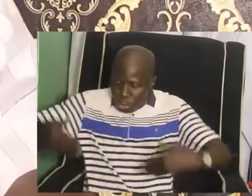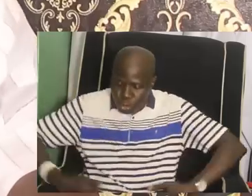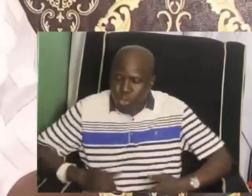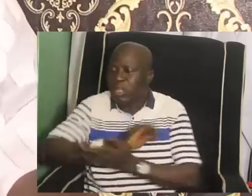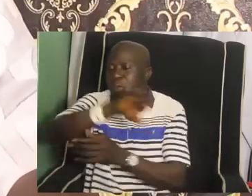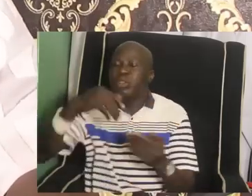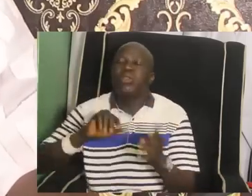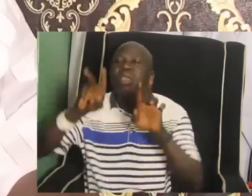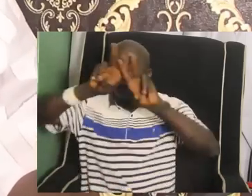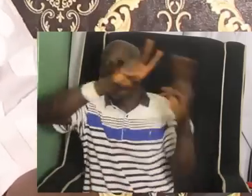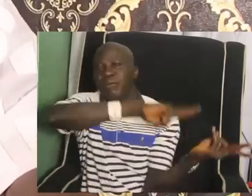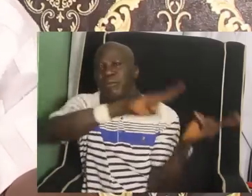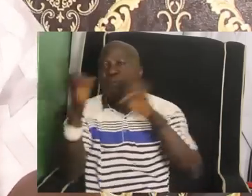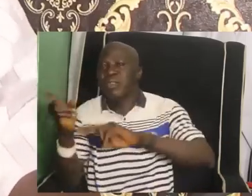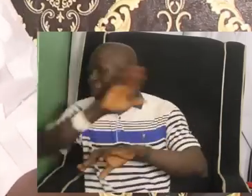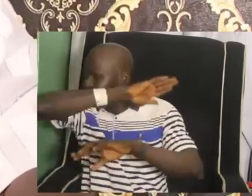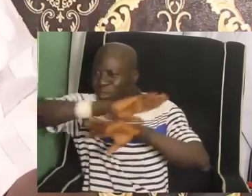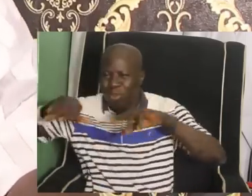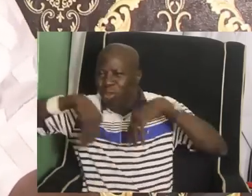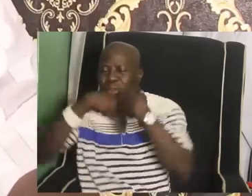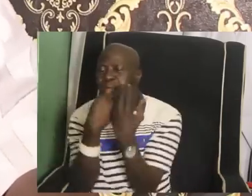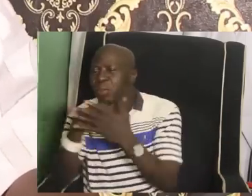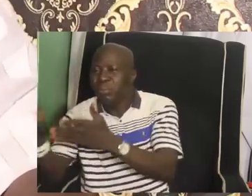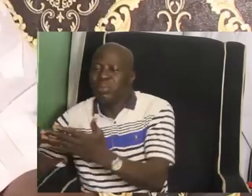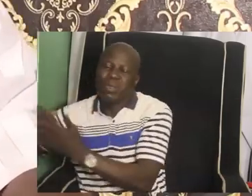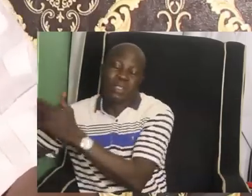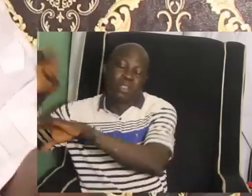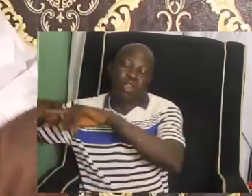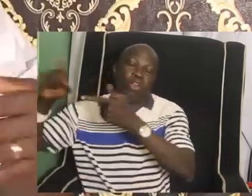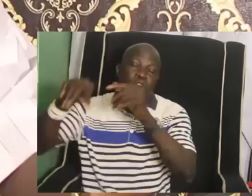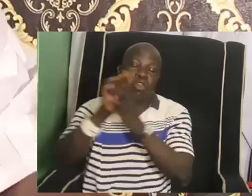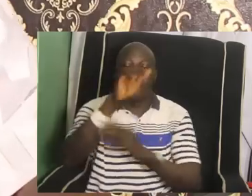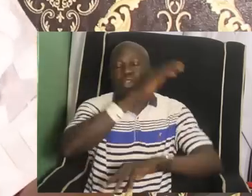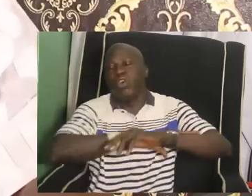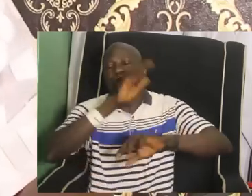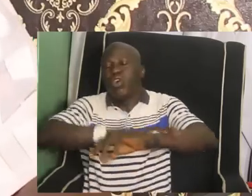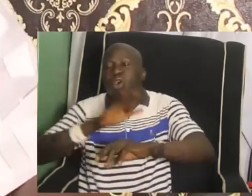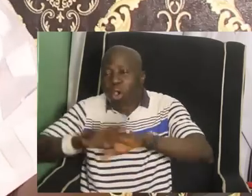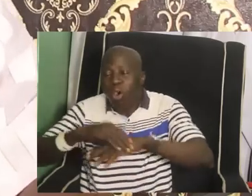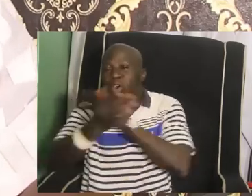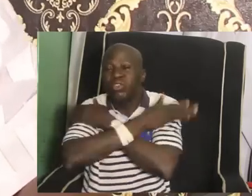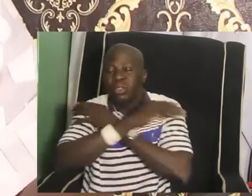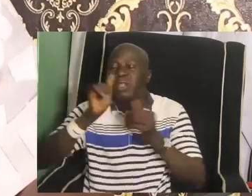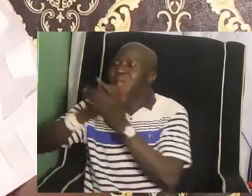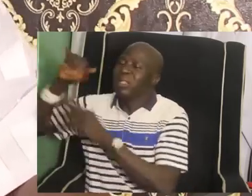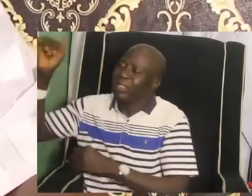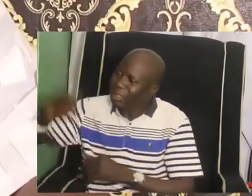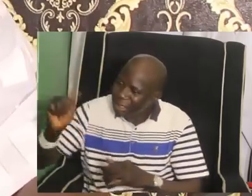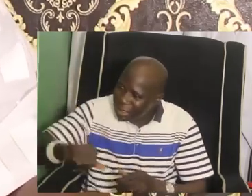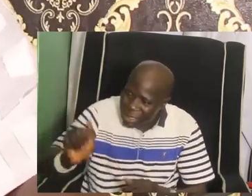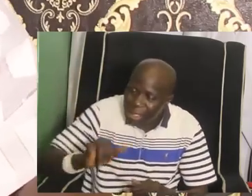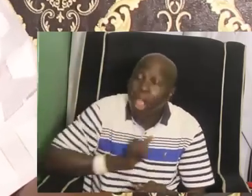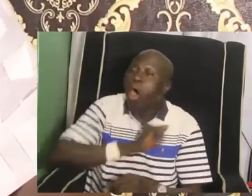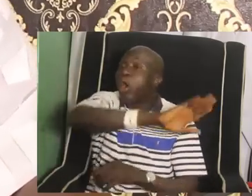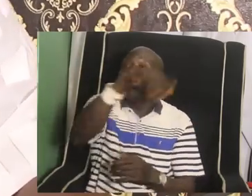se so that we did the video o gbodo missi program oni o o so fun e yin odo mo raye ti yin be ni isoju e na